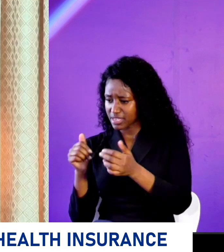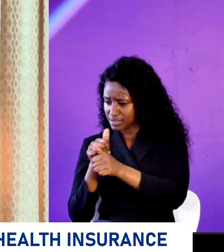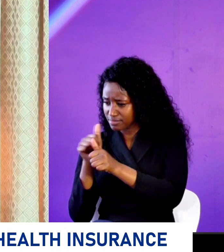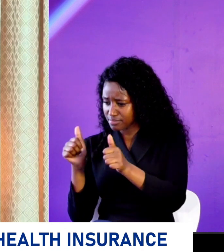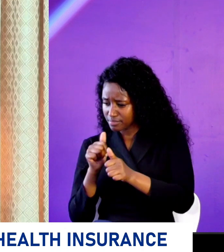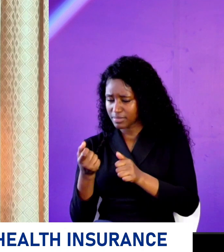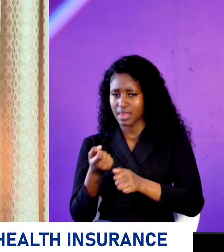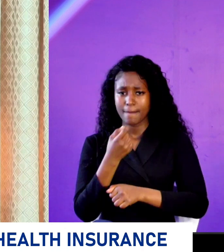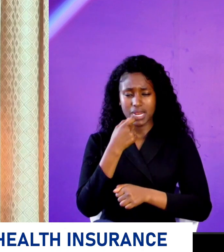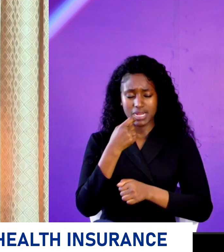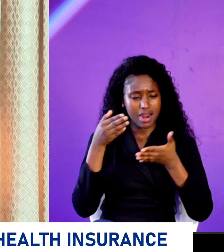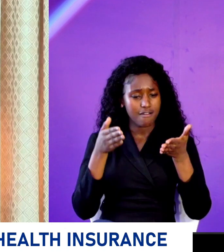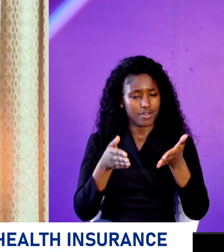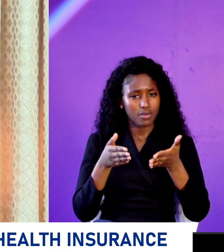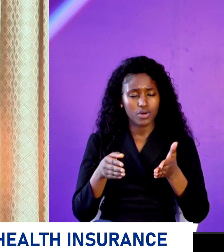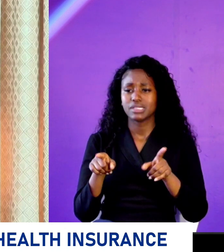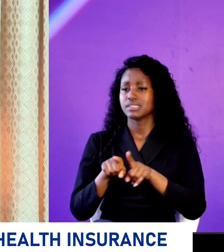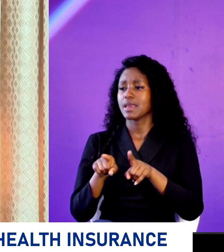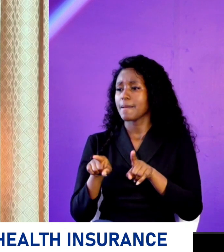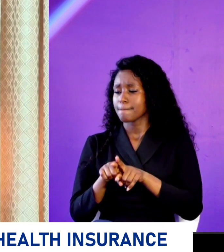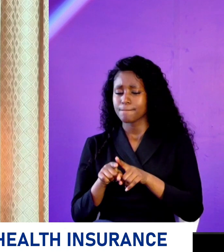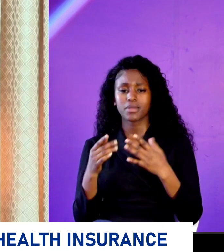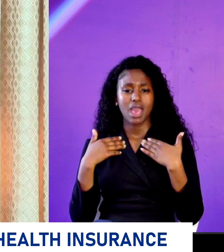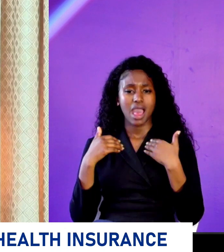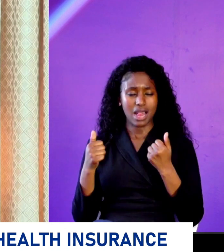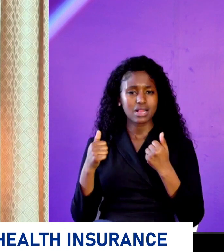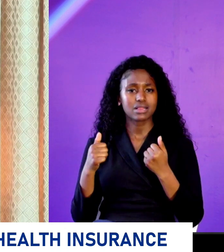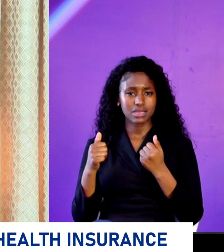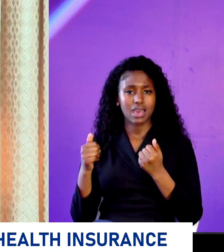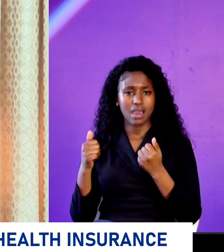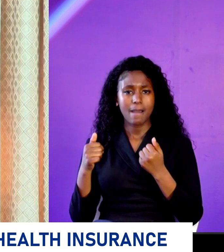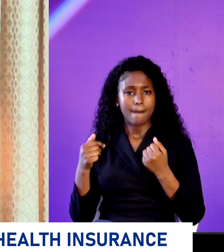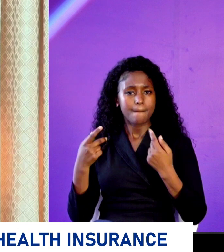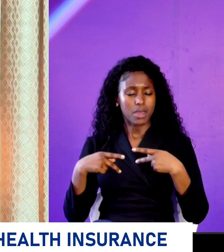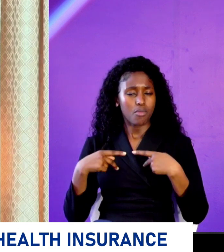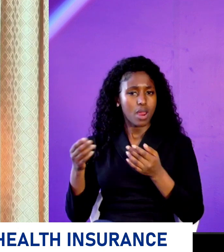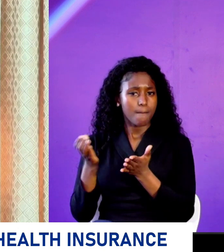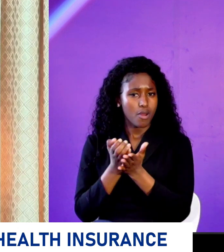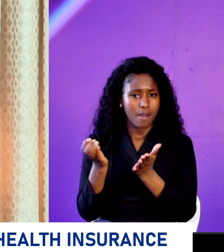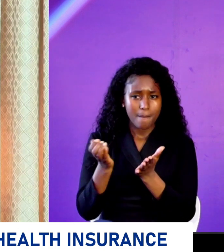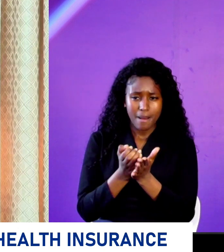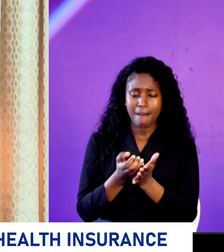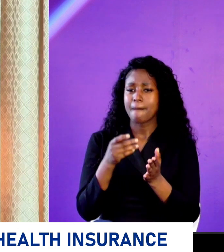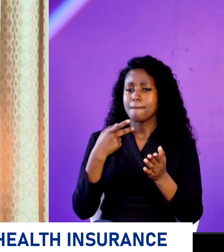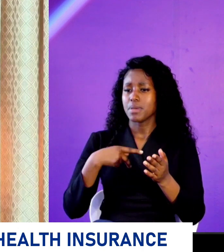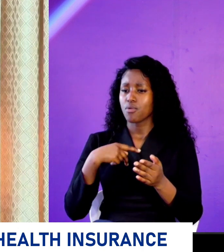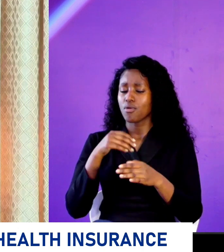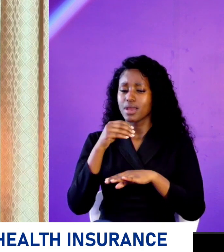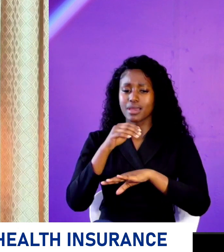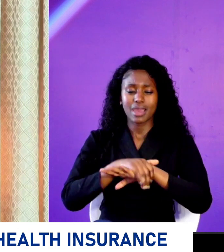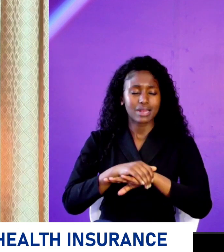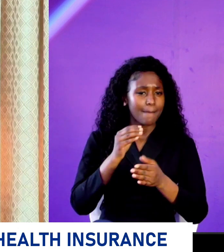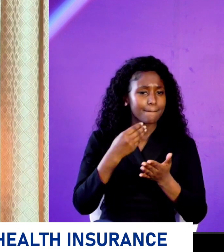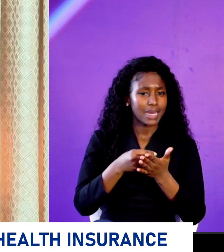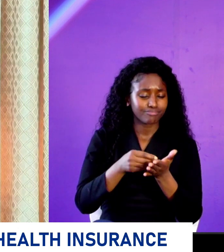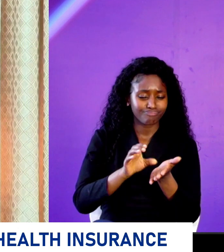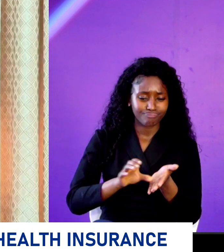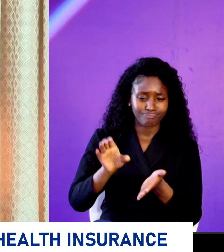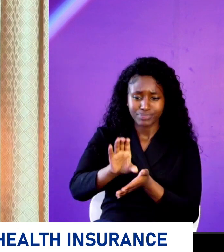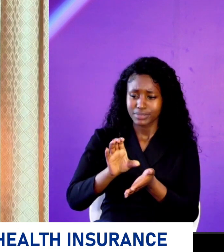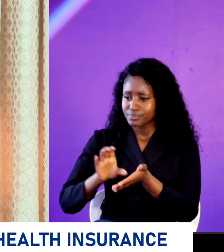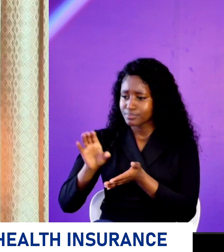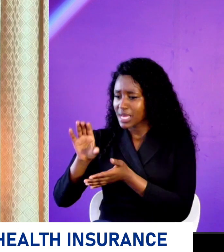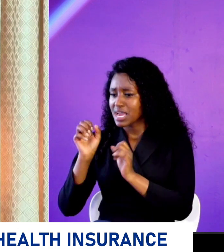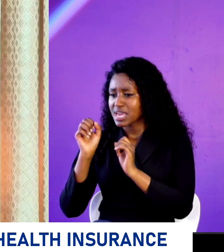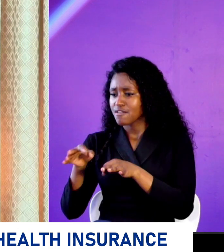available, the health personnel issues, the reimbursement system, and making sure that facilities are reimbursed for